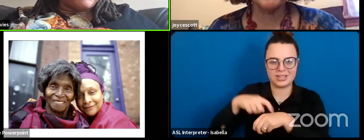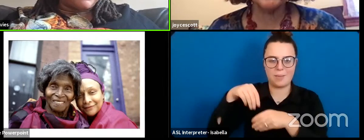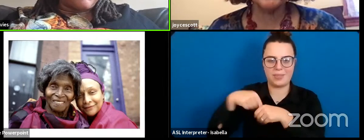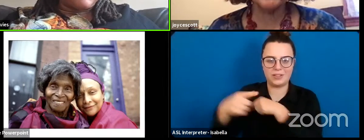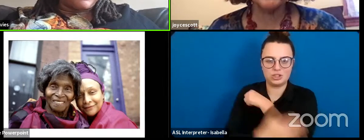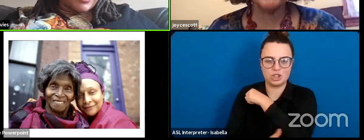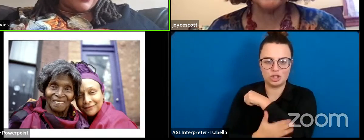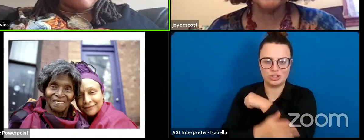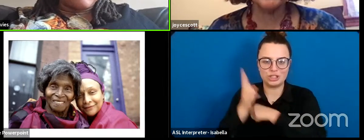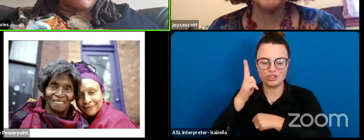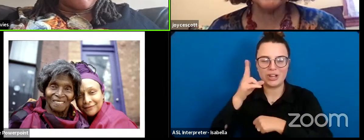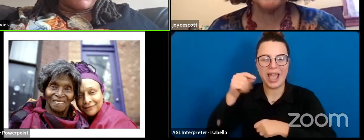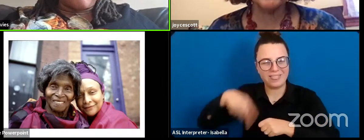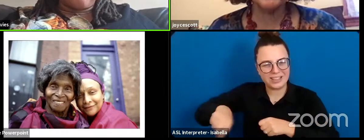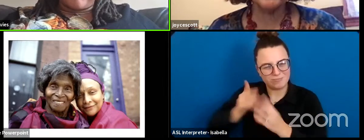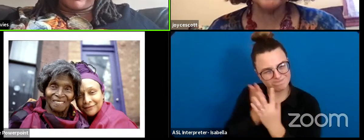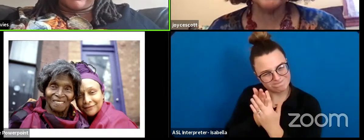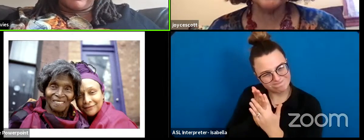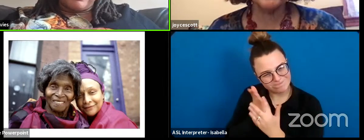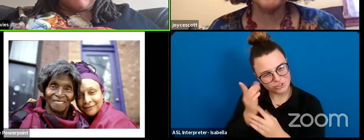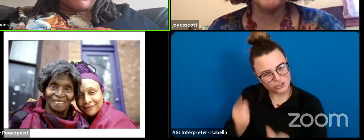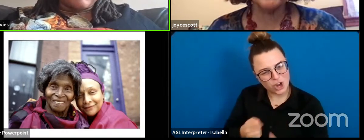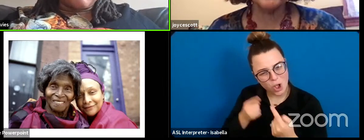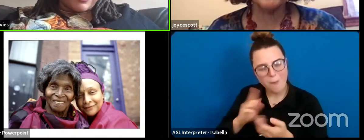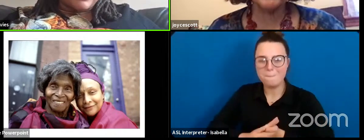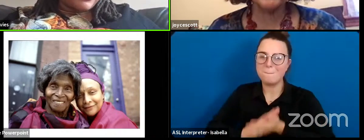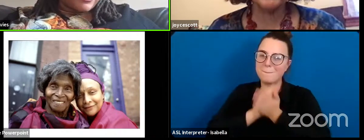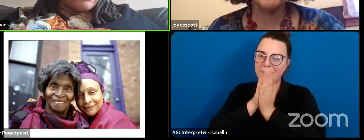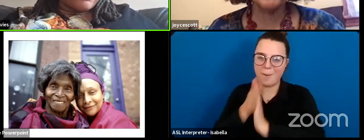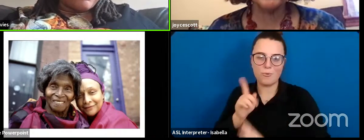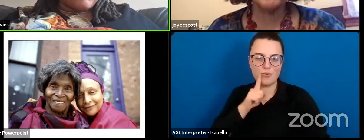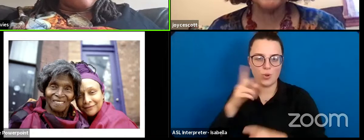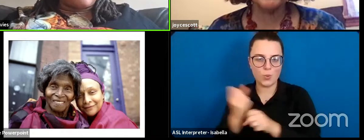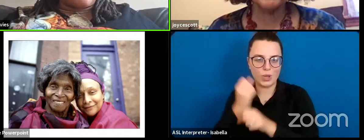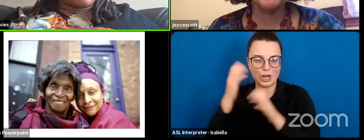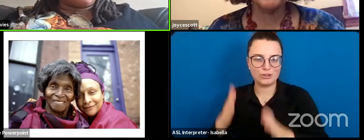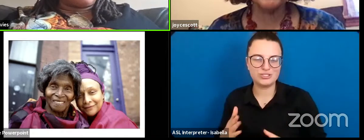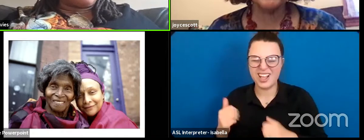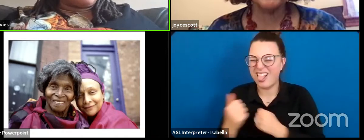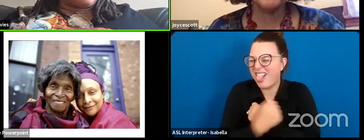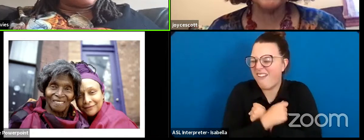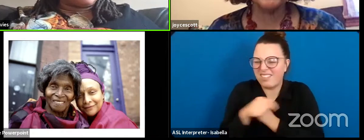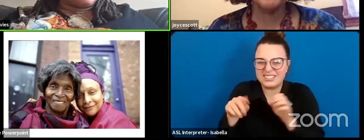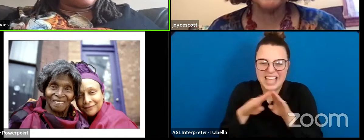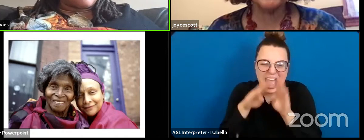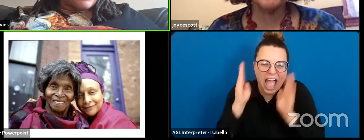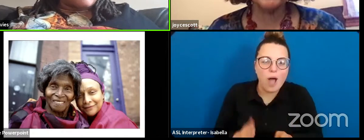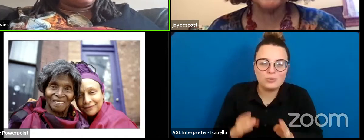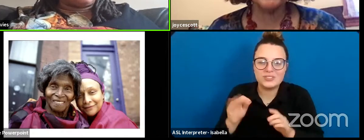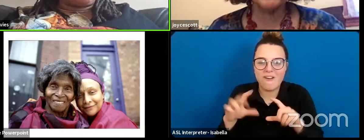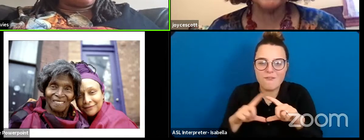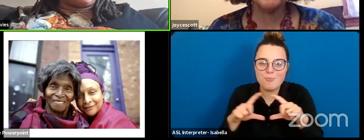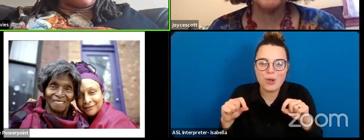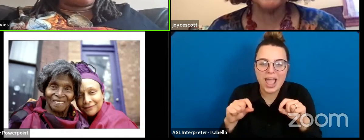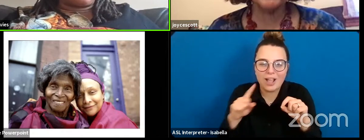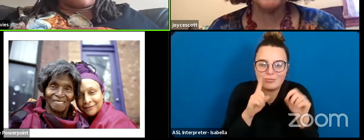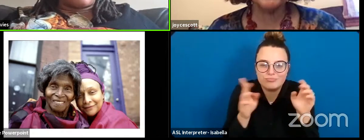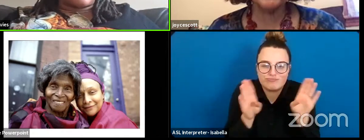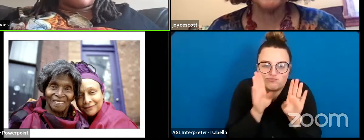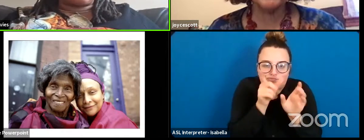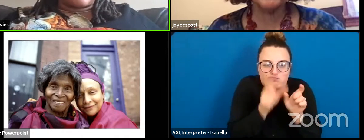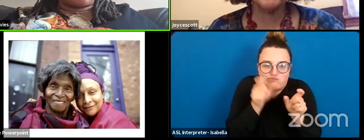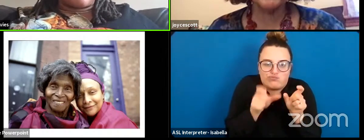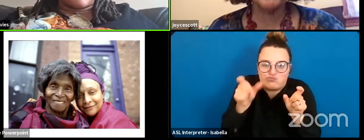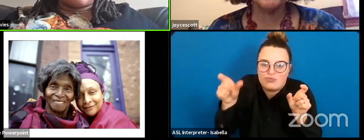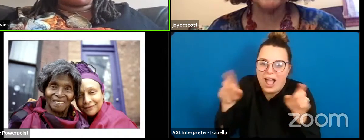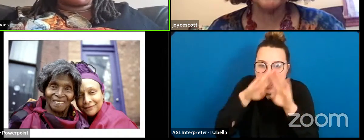living on the East Coast in houses that are made of brick, that are smashed together, that are real communities. I love being able to